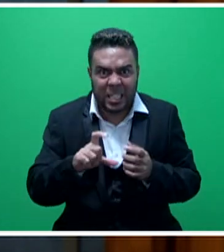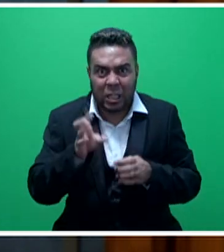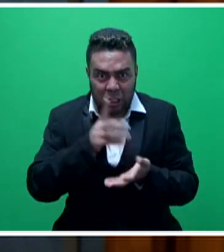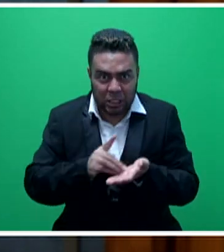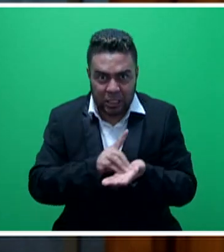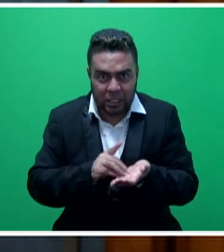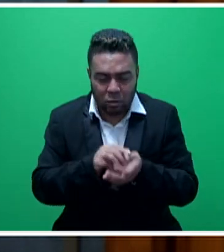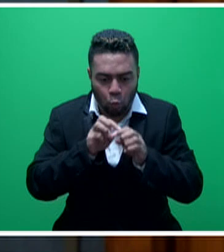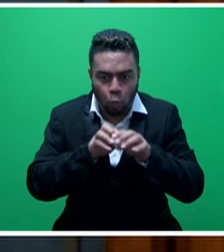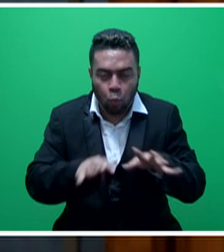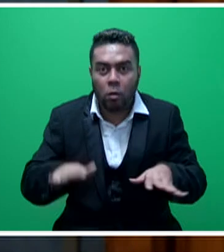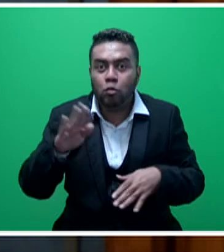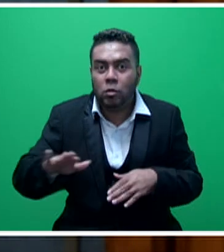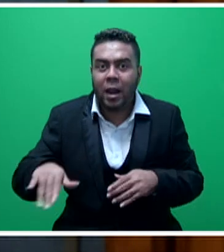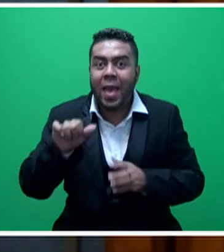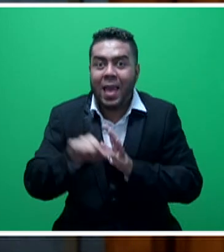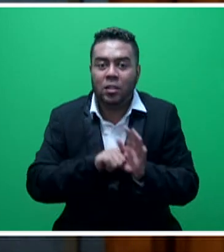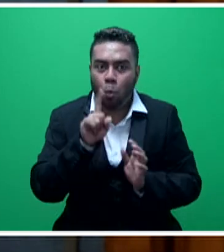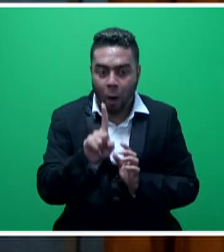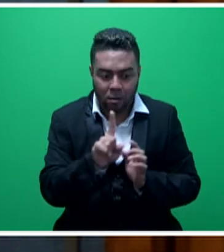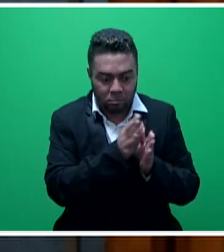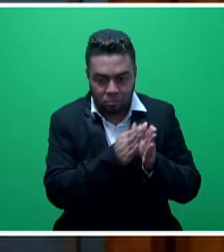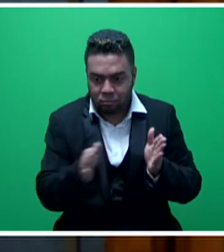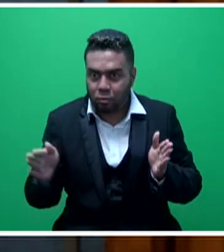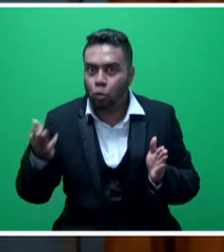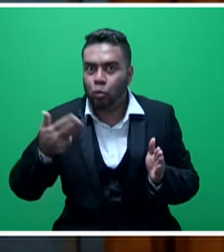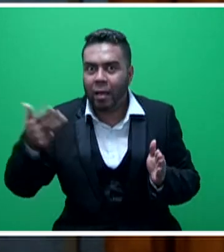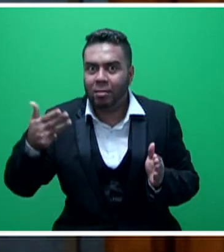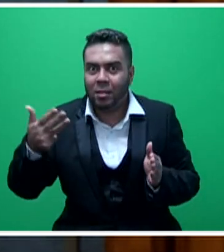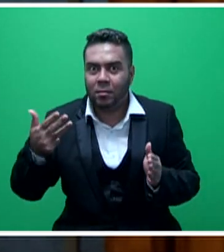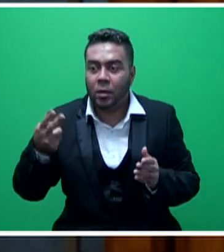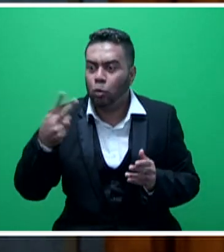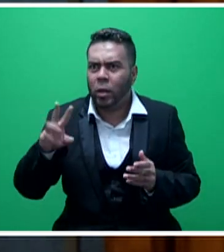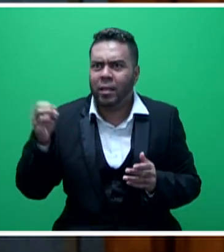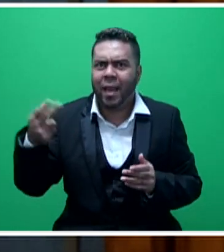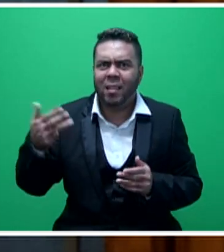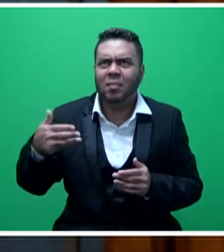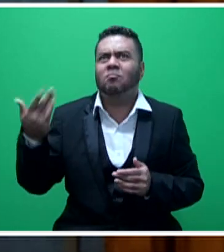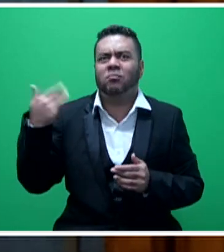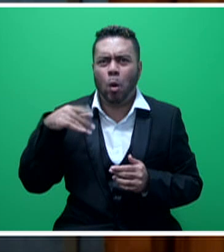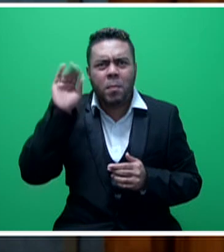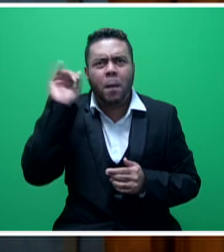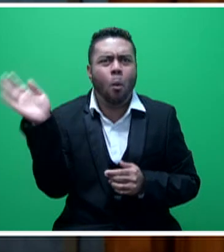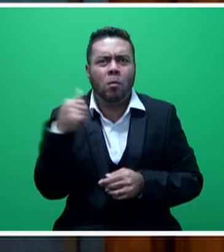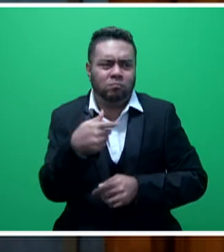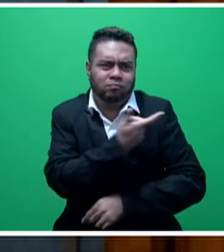aged 1 to 19 years old in 2018. Mr. Speaker, Sir, communicable